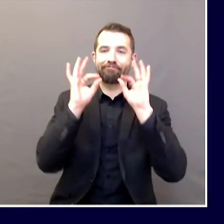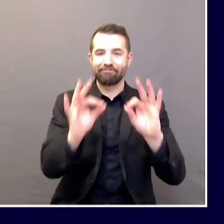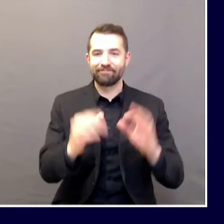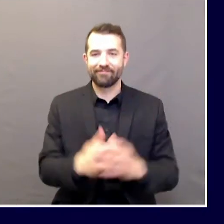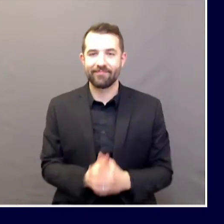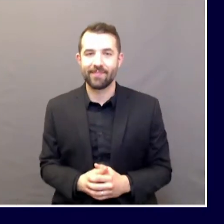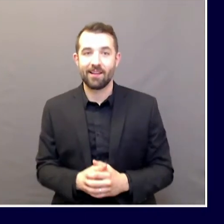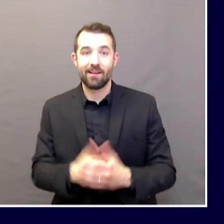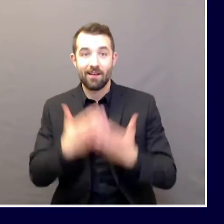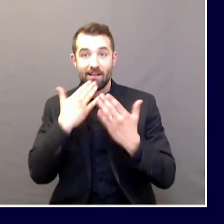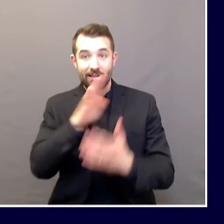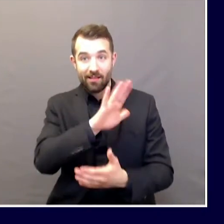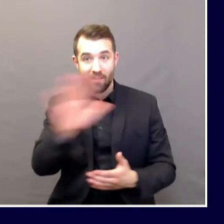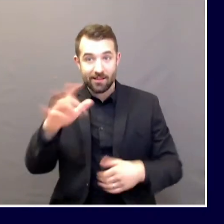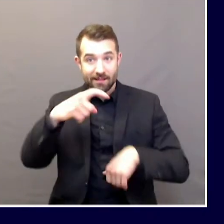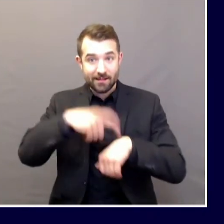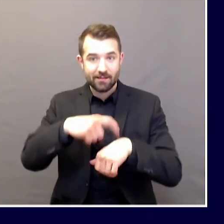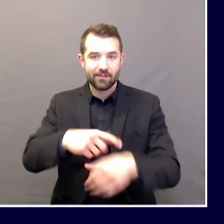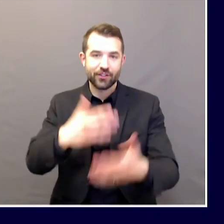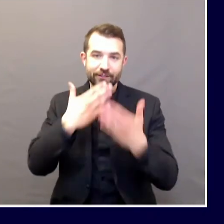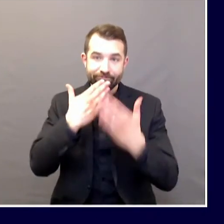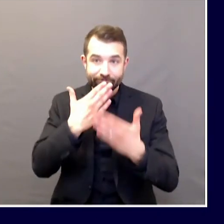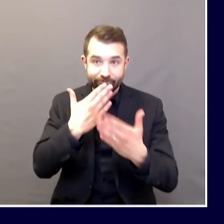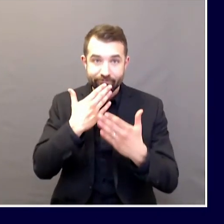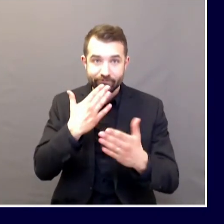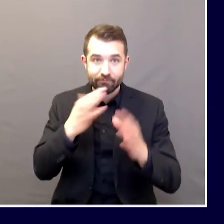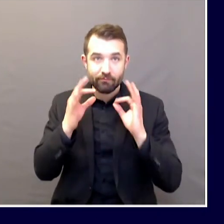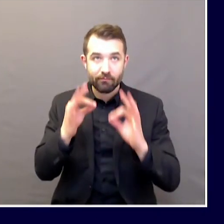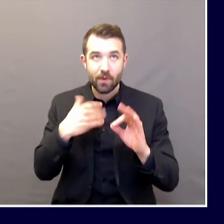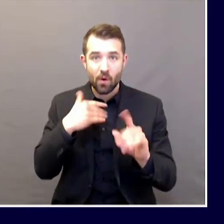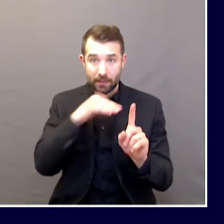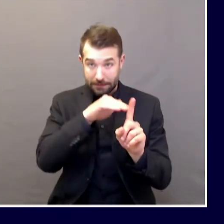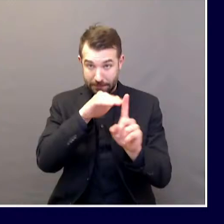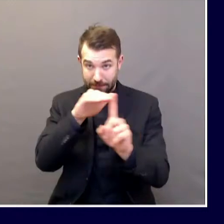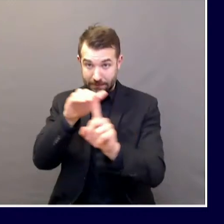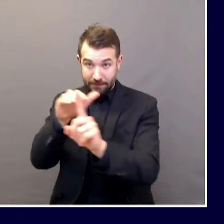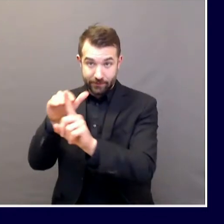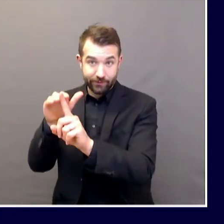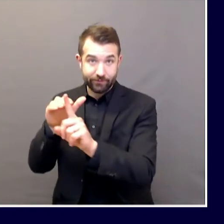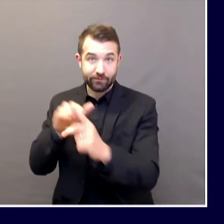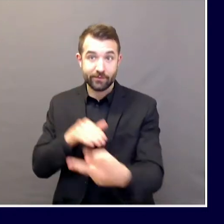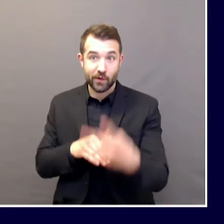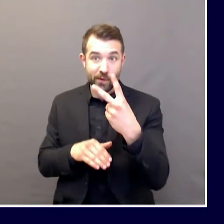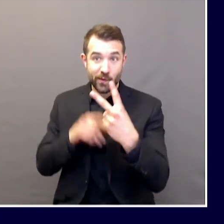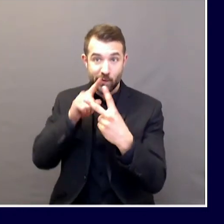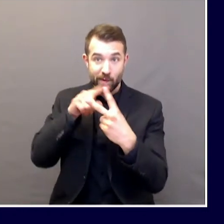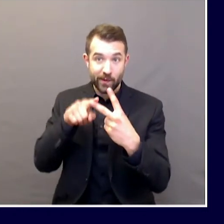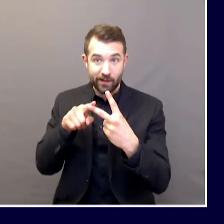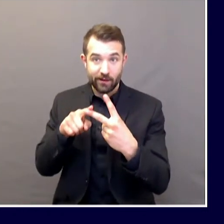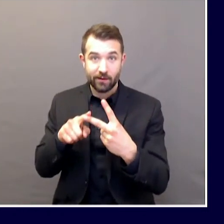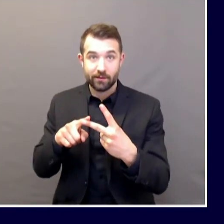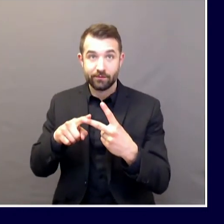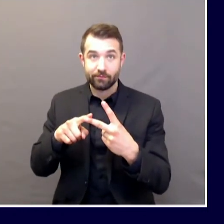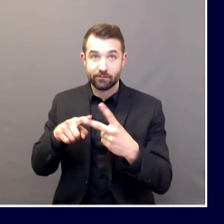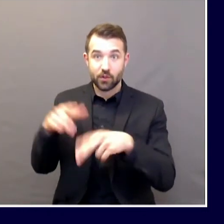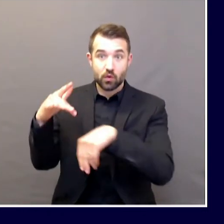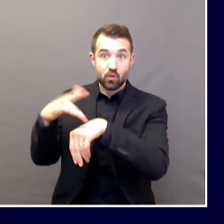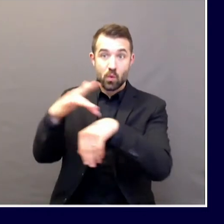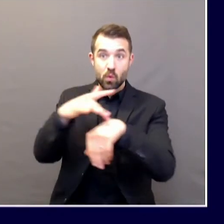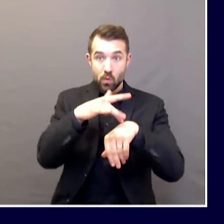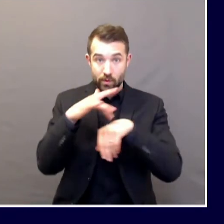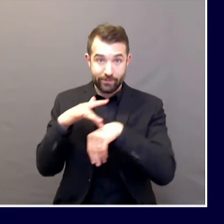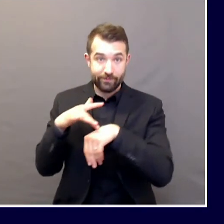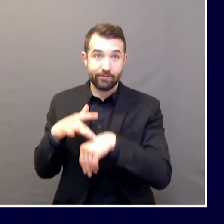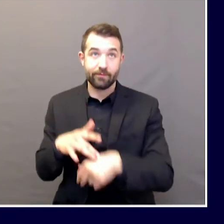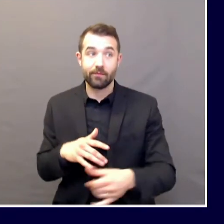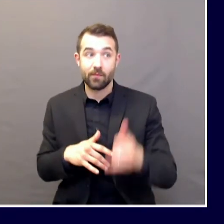afternoon. And just a reminder about two resources that are available. The first is to help you schedule a vaccine. It's a phone number